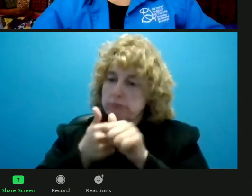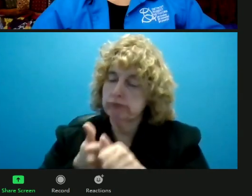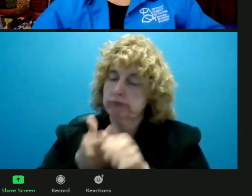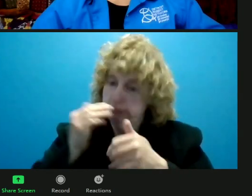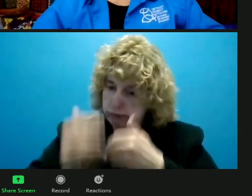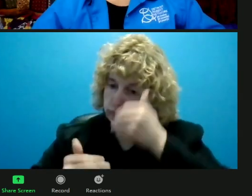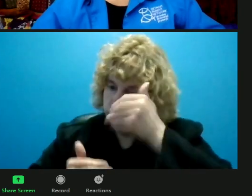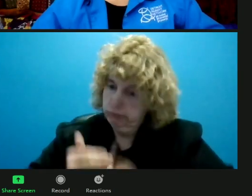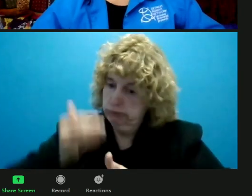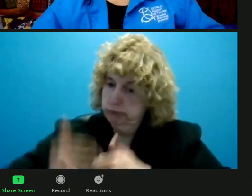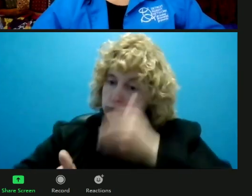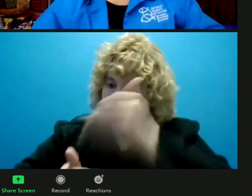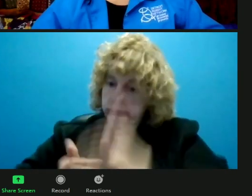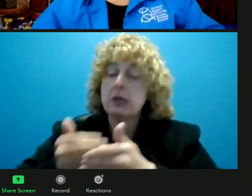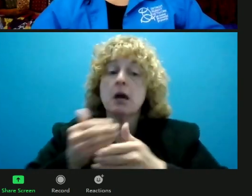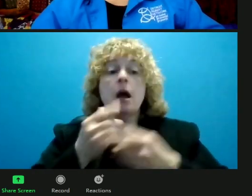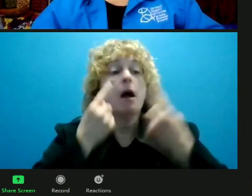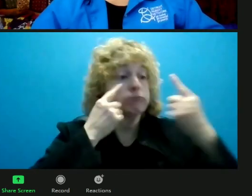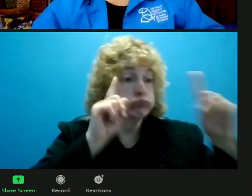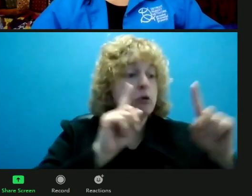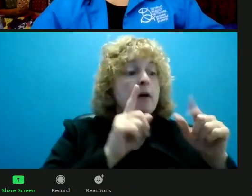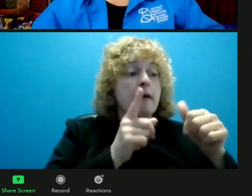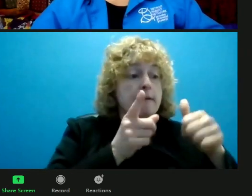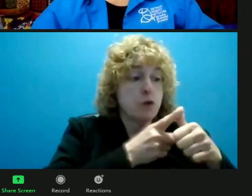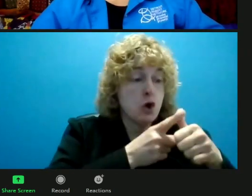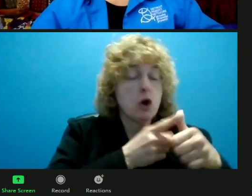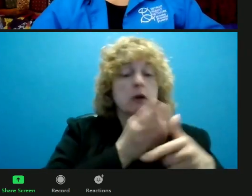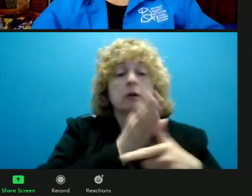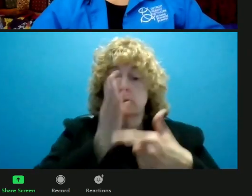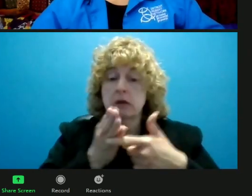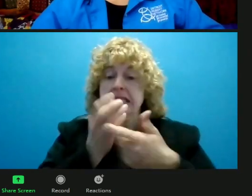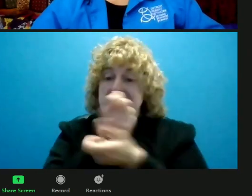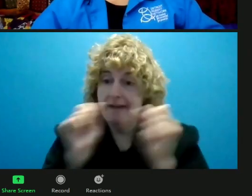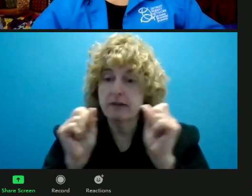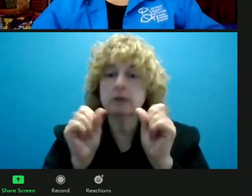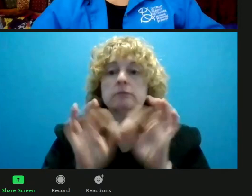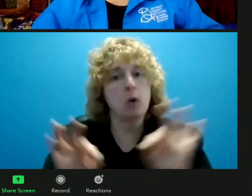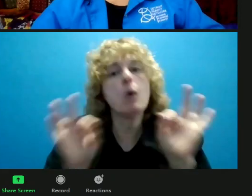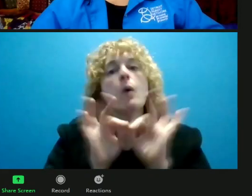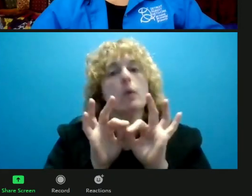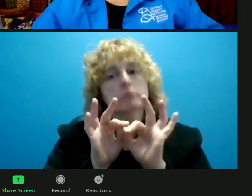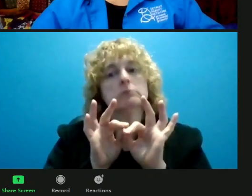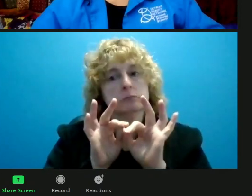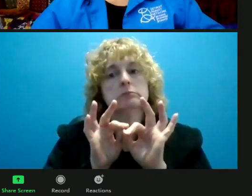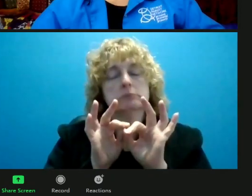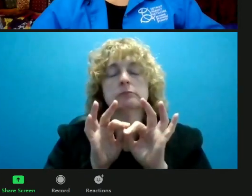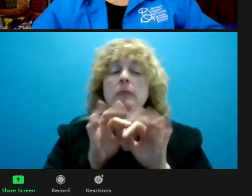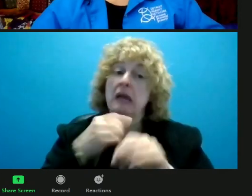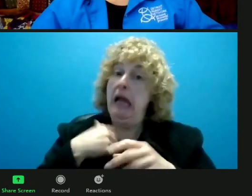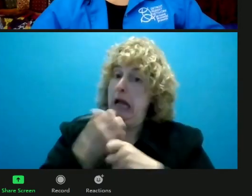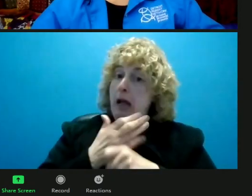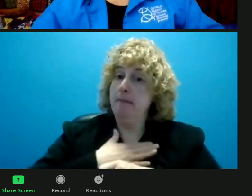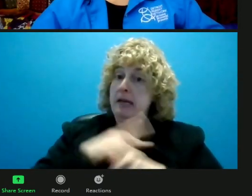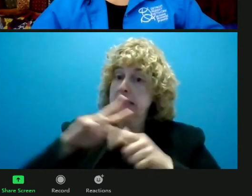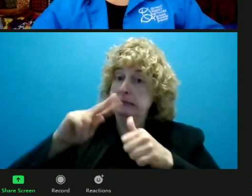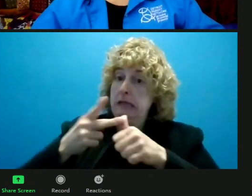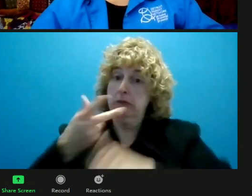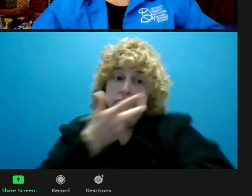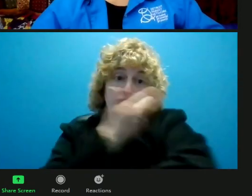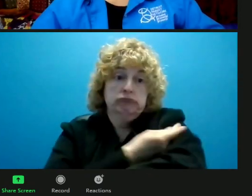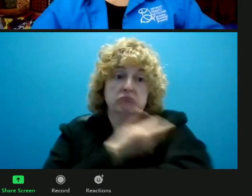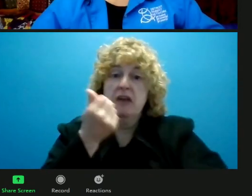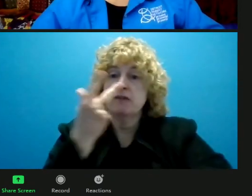efficacy first, and then safety, uh, as a measure for it. So, yeah, I've got my second vaccine, uh, a couple of days ago, a little